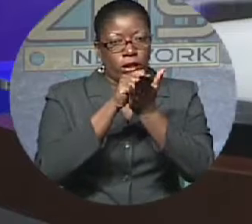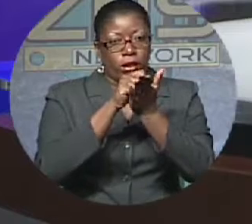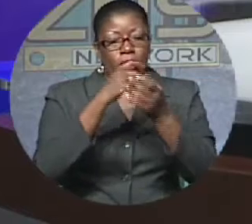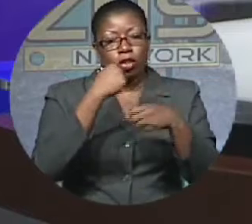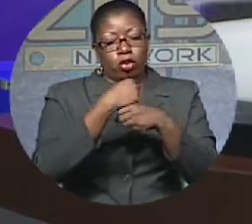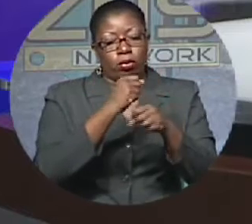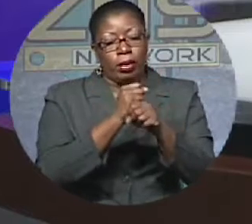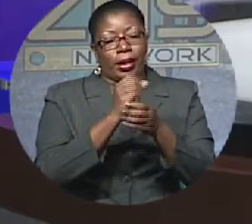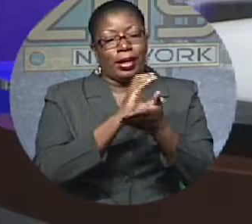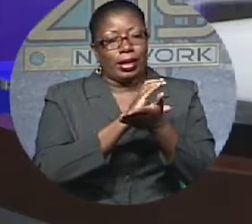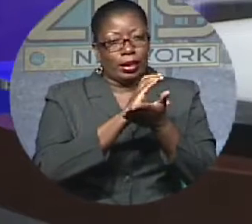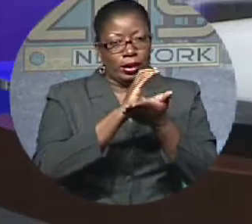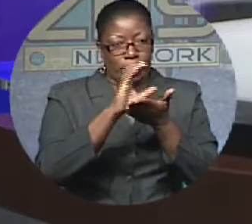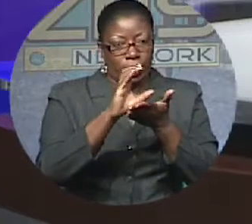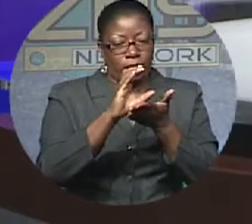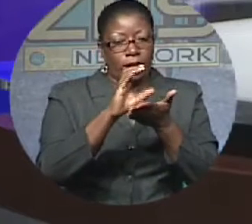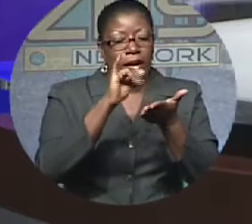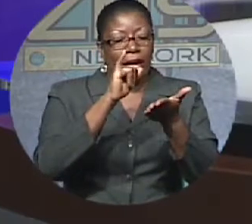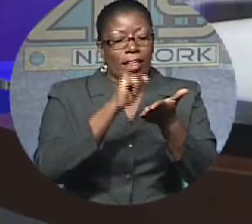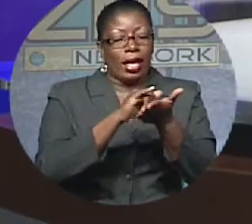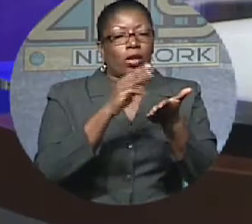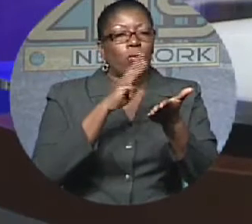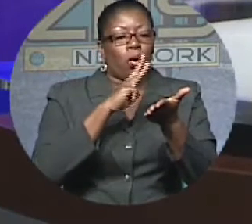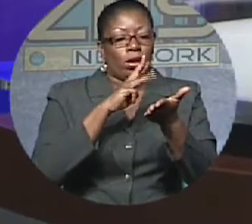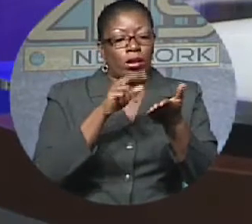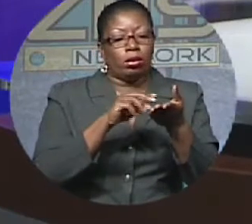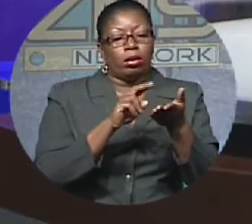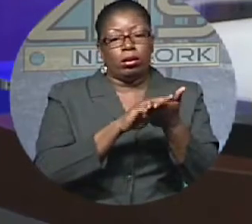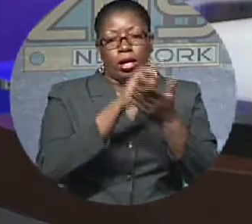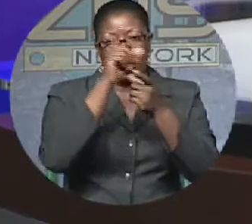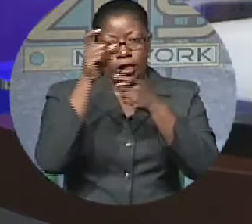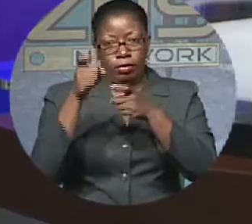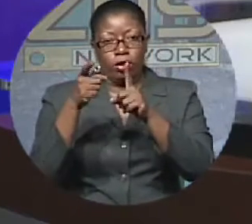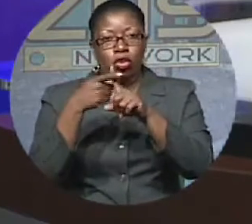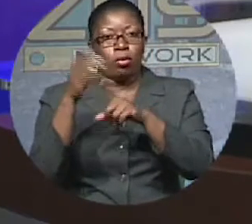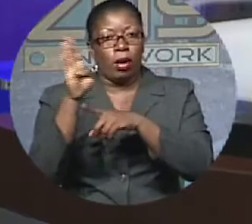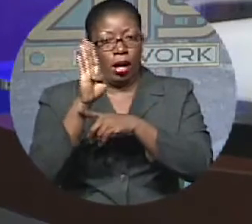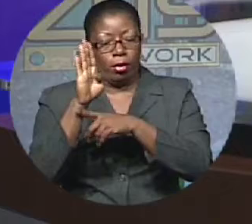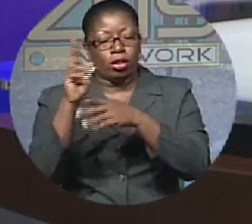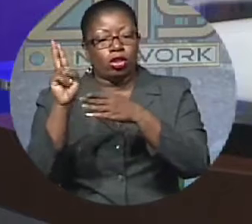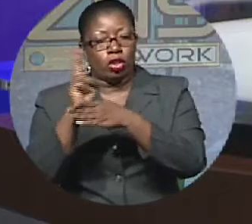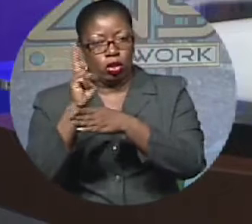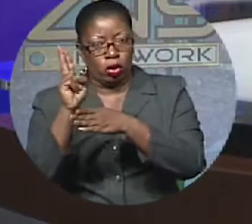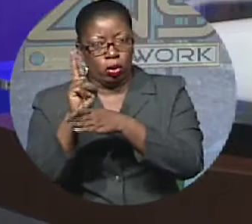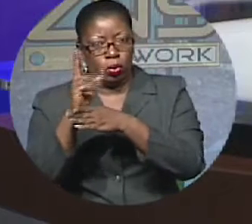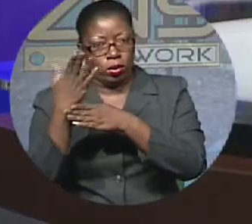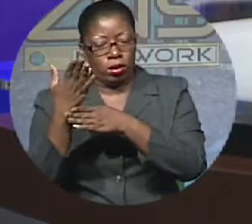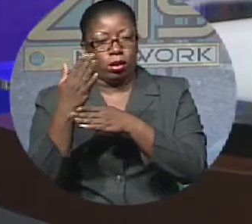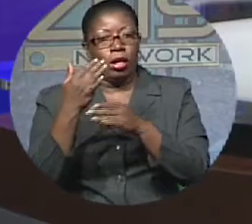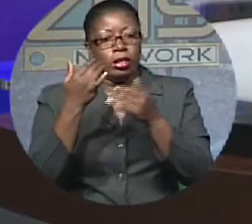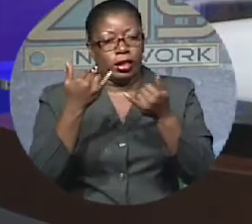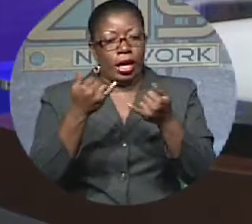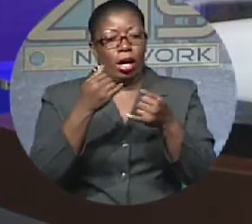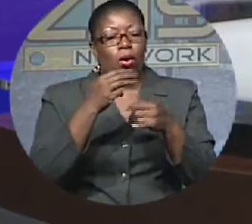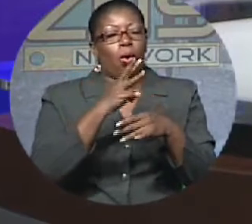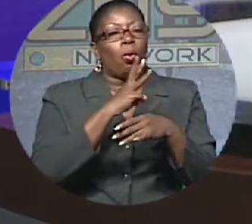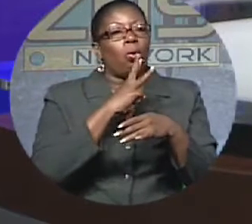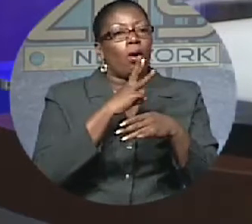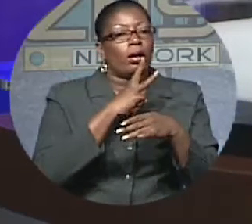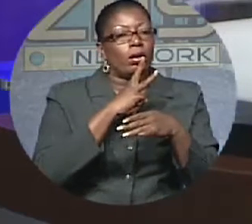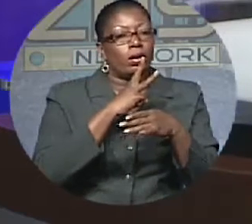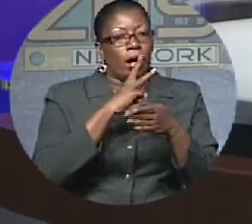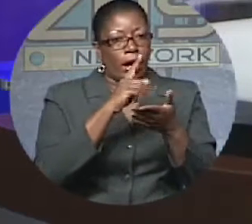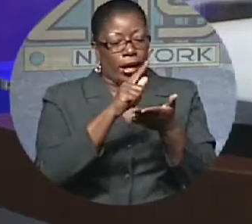product which will solely benefit Bahamar is wrong, as the agreement with Bahamar mandates that Water and Sewage receives and